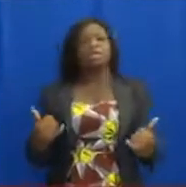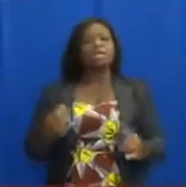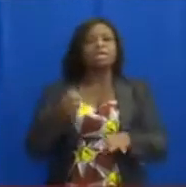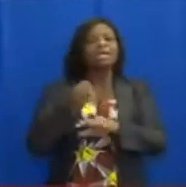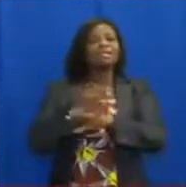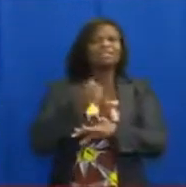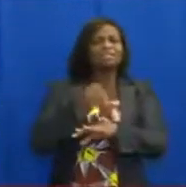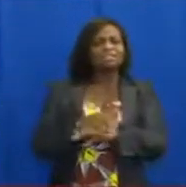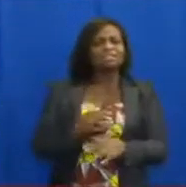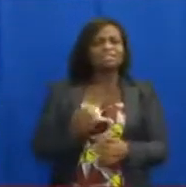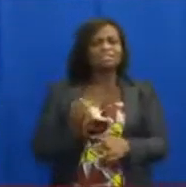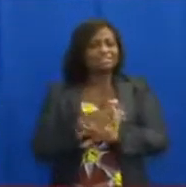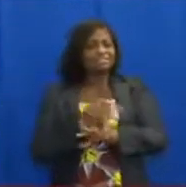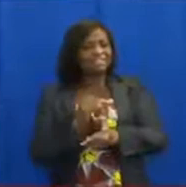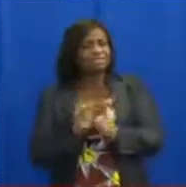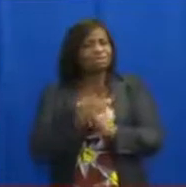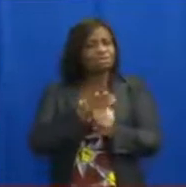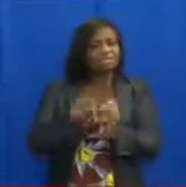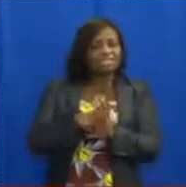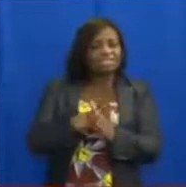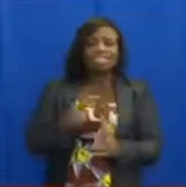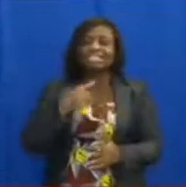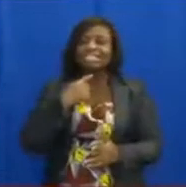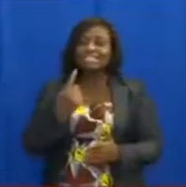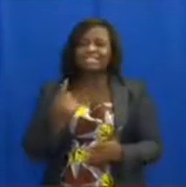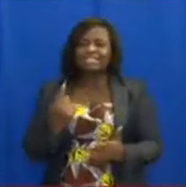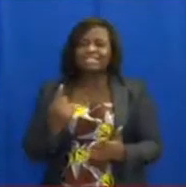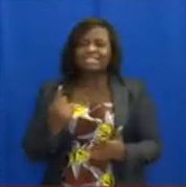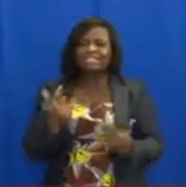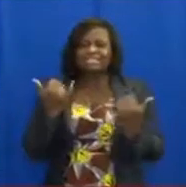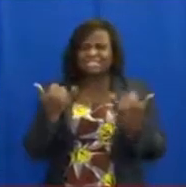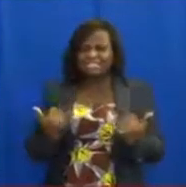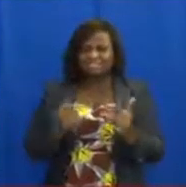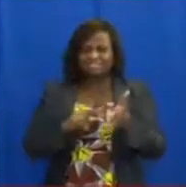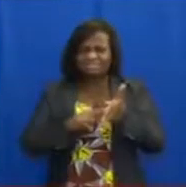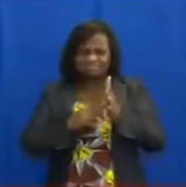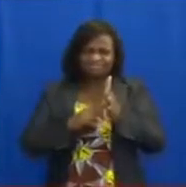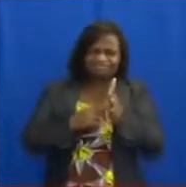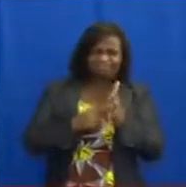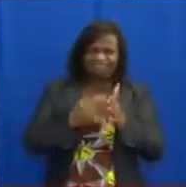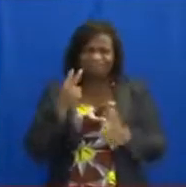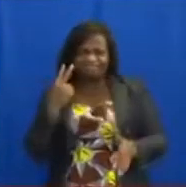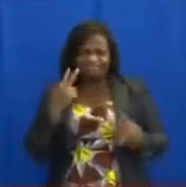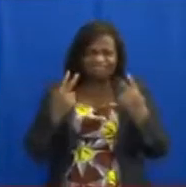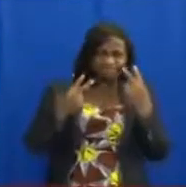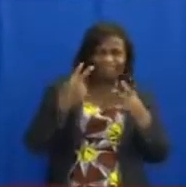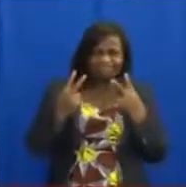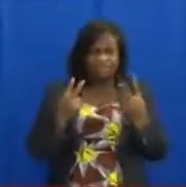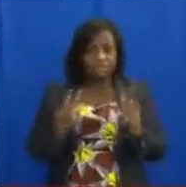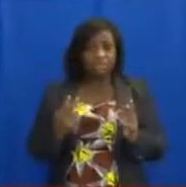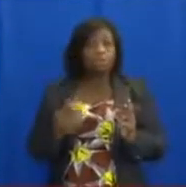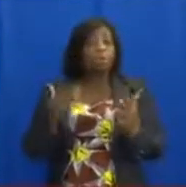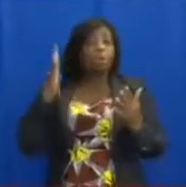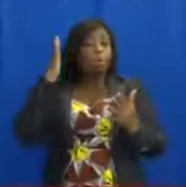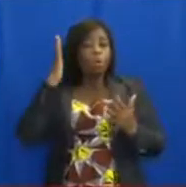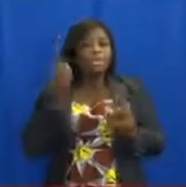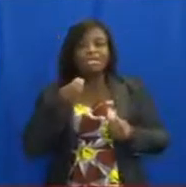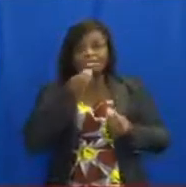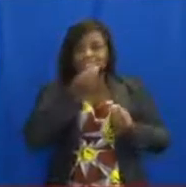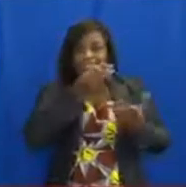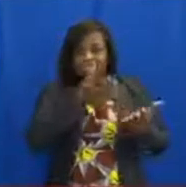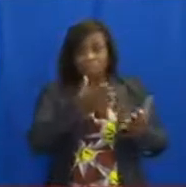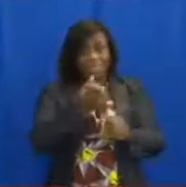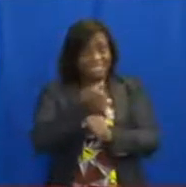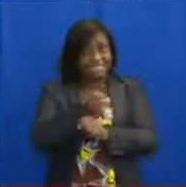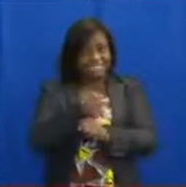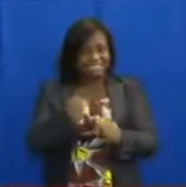that advises me on COVID-19 measures is constantly reviewing the situation and will propose to me